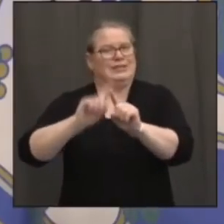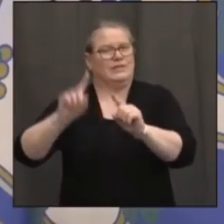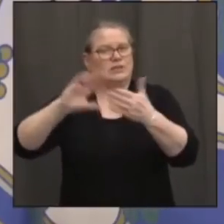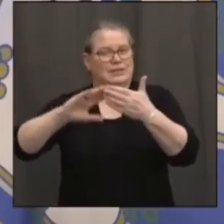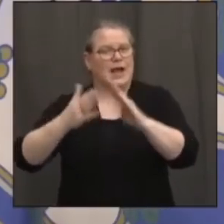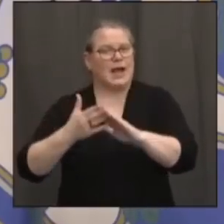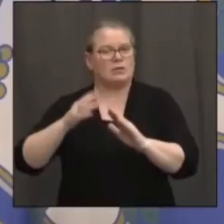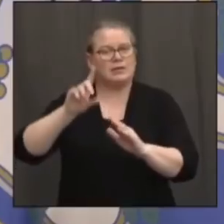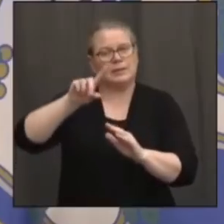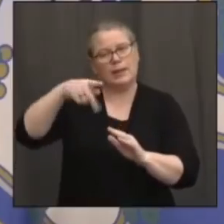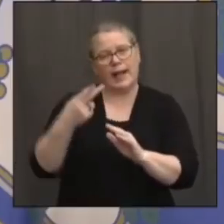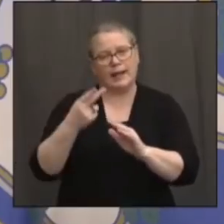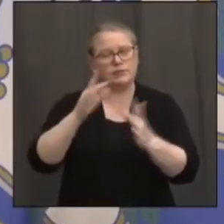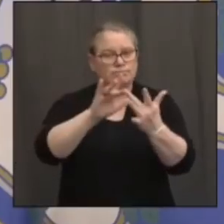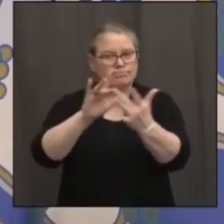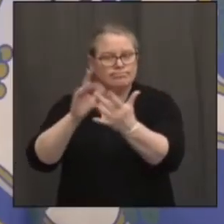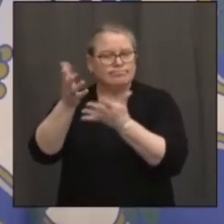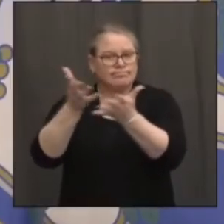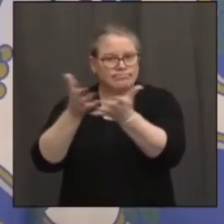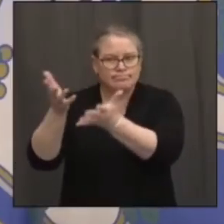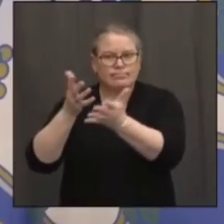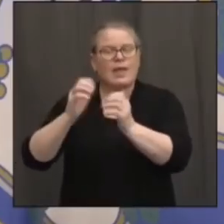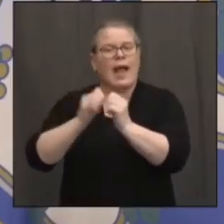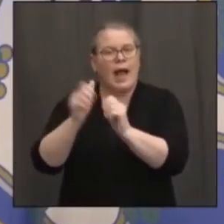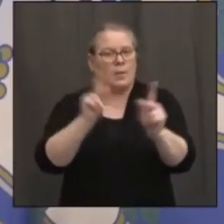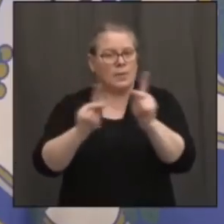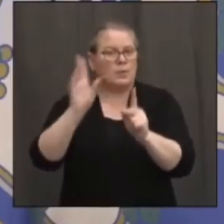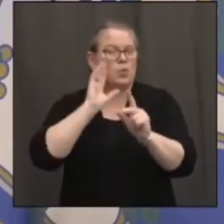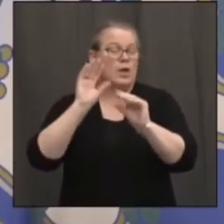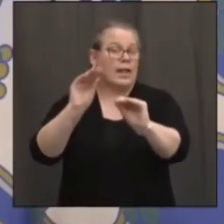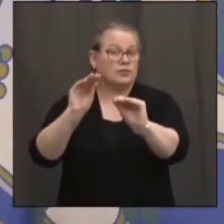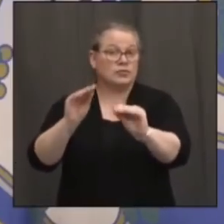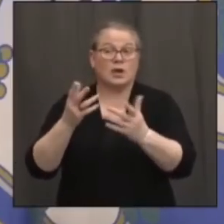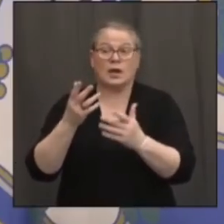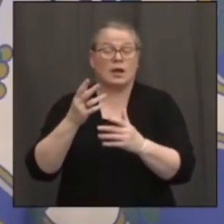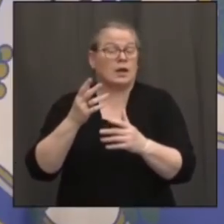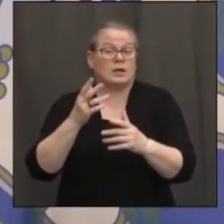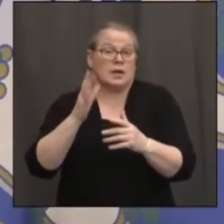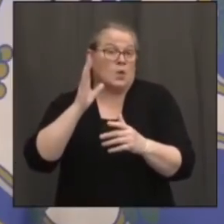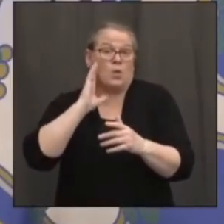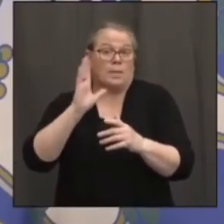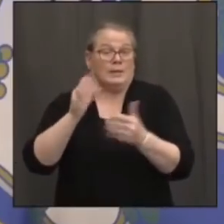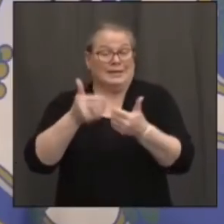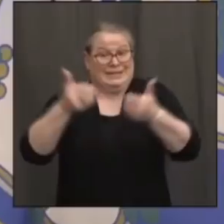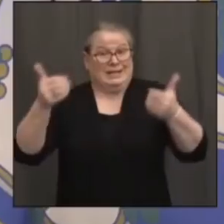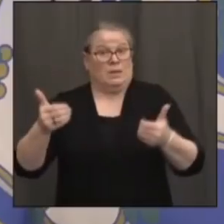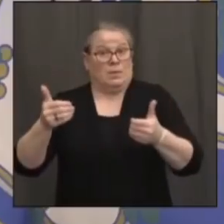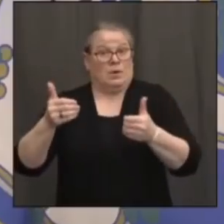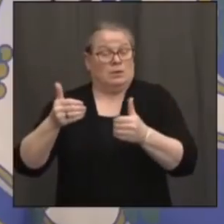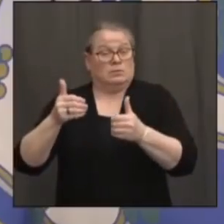vaccinated. Either there'll be a separate lane for the educators there, or we'll go right to the schools with the vaccine.